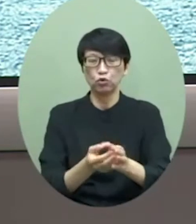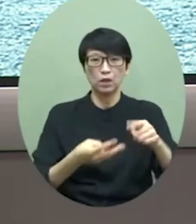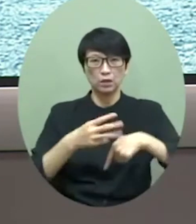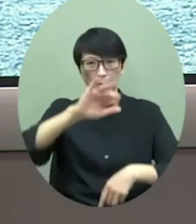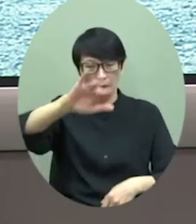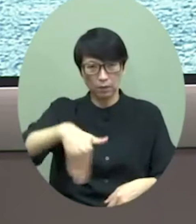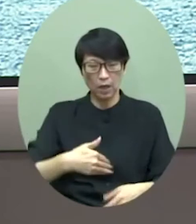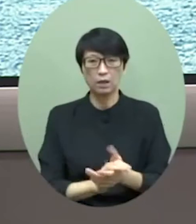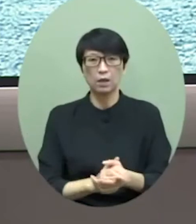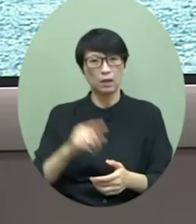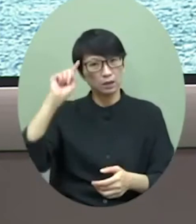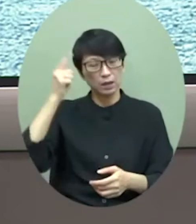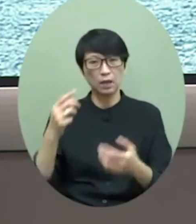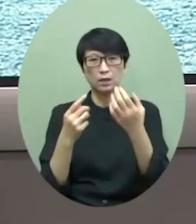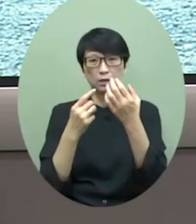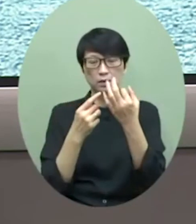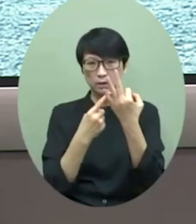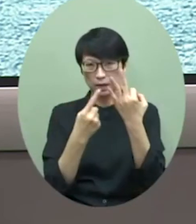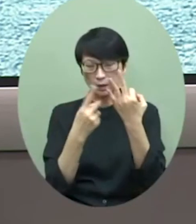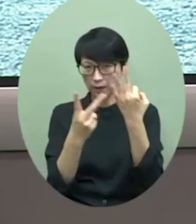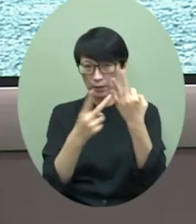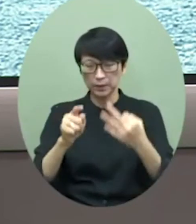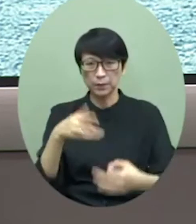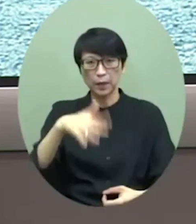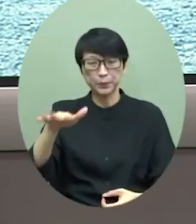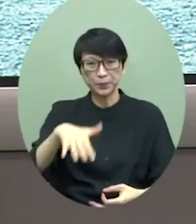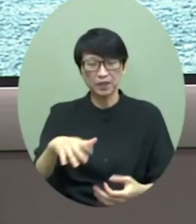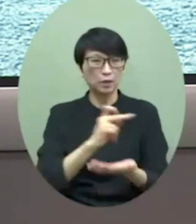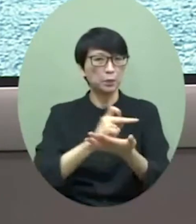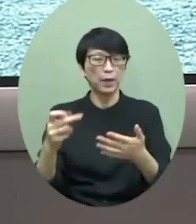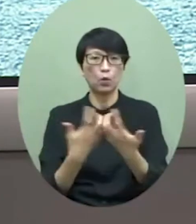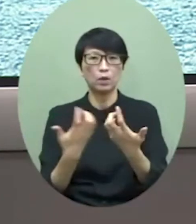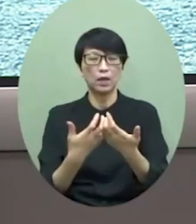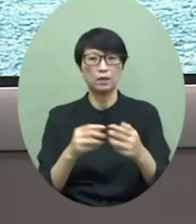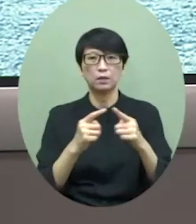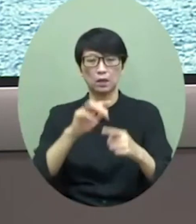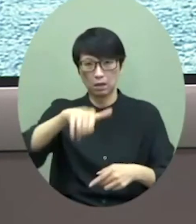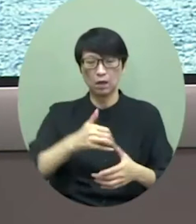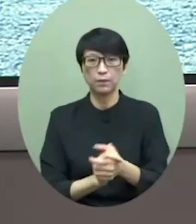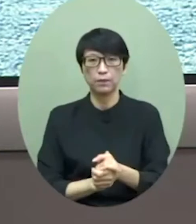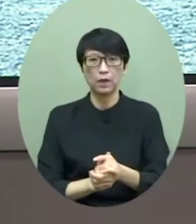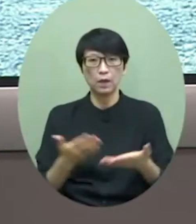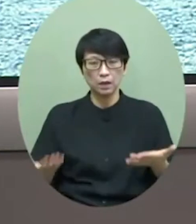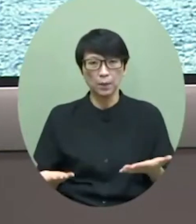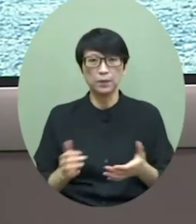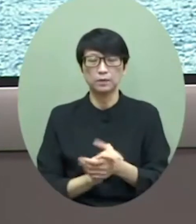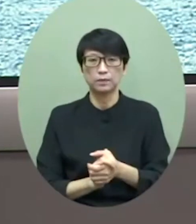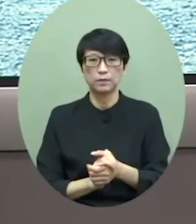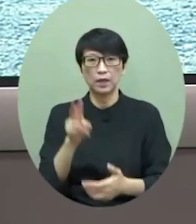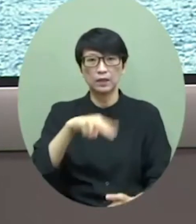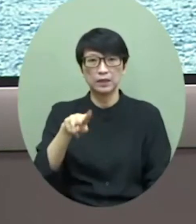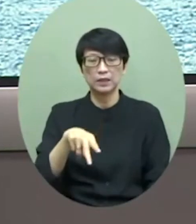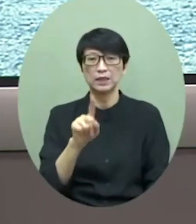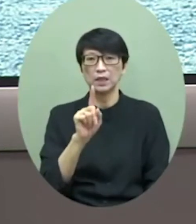February, in January, on average, there were 325,000 arrivals in Hong Kong by air, on